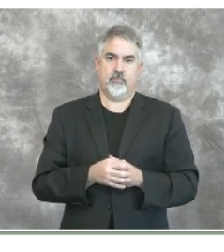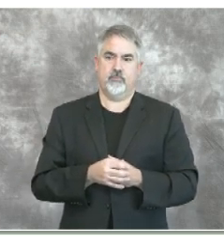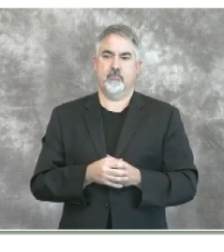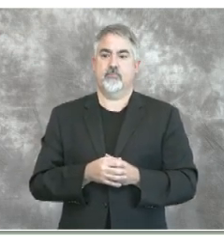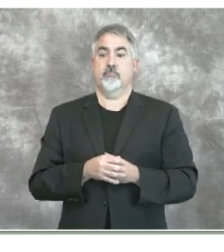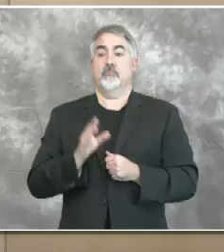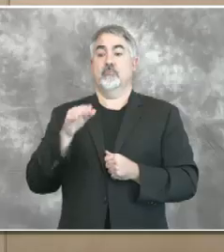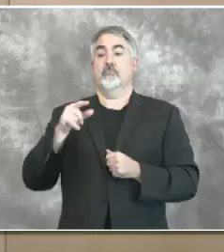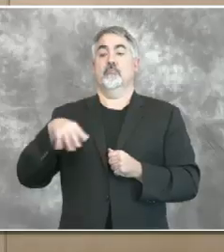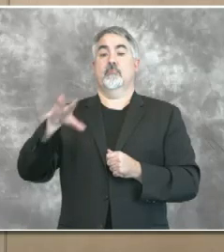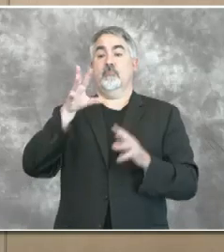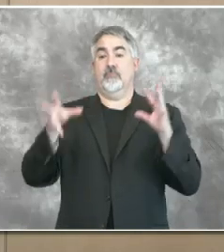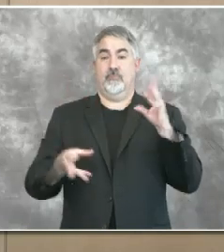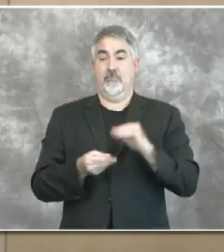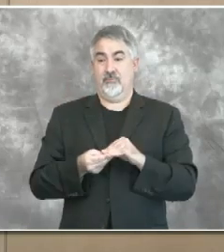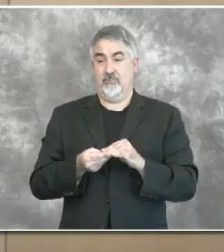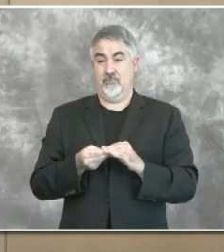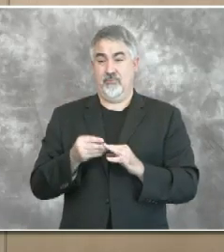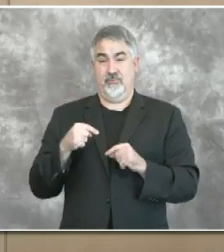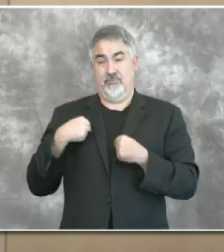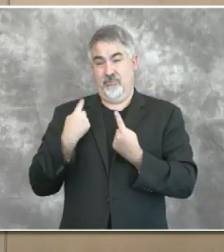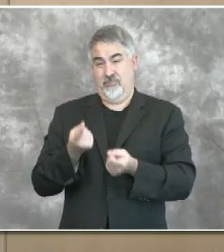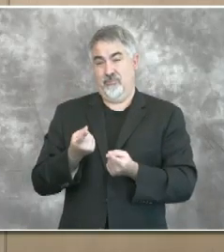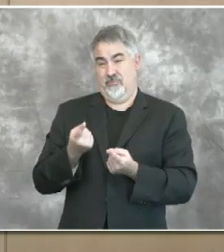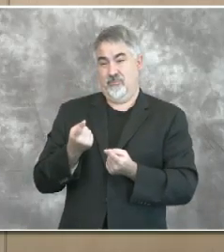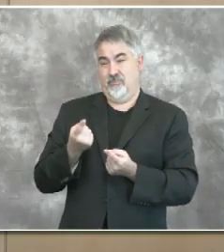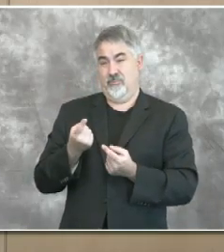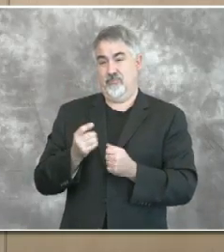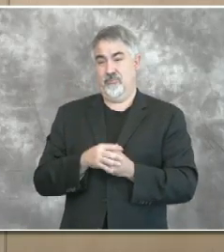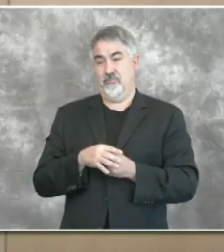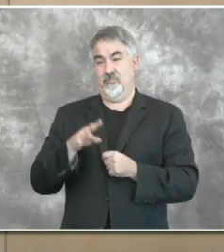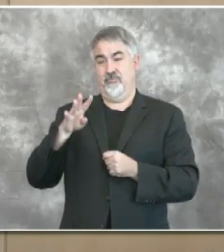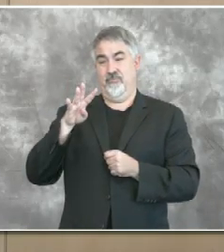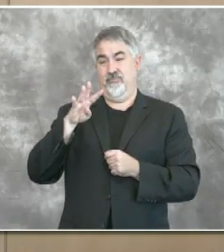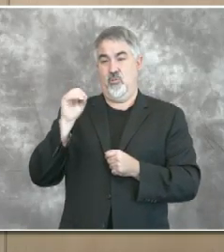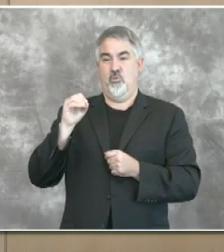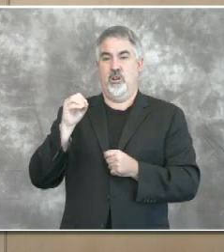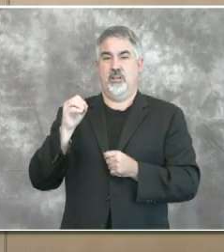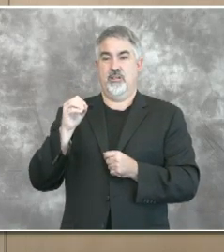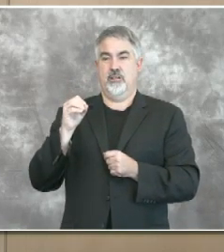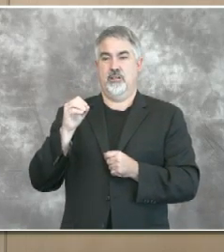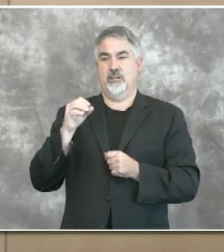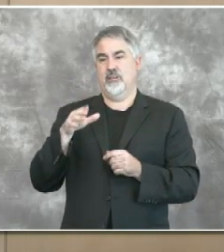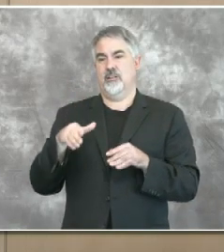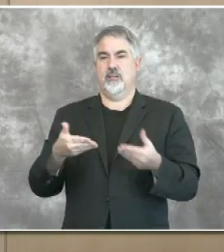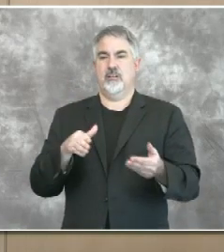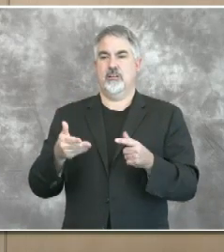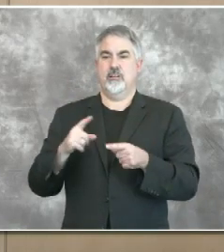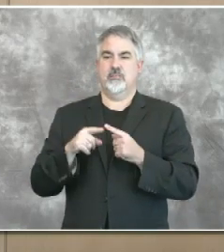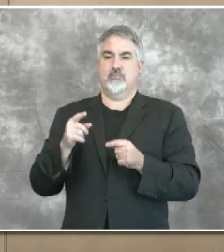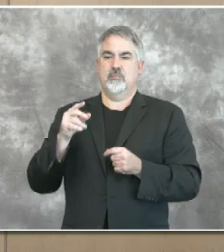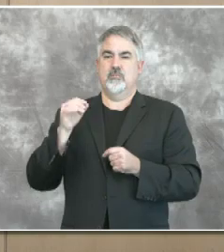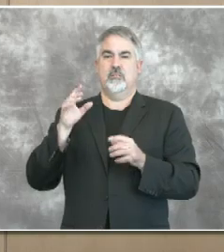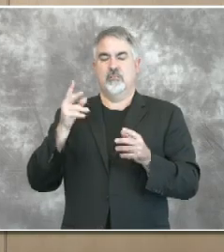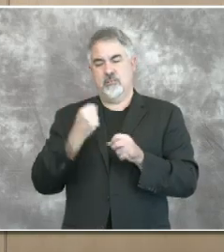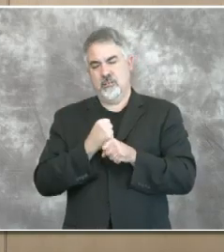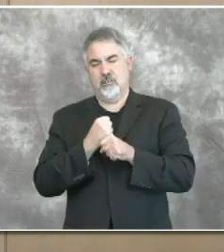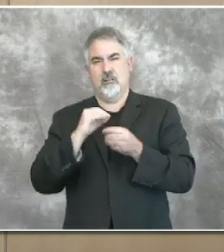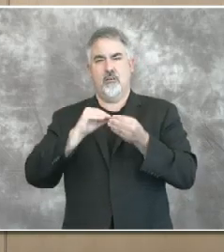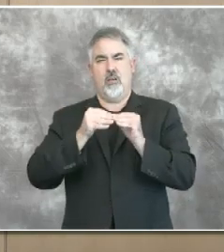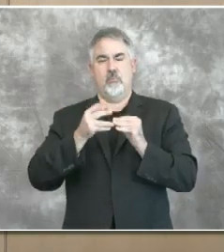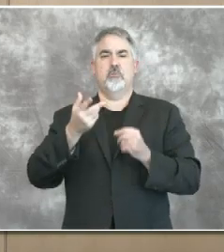hospitalized. Lastly, the 40 deaths represent 2.5% of the total number of